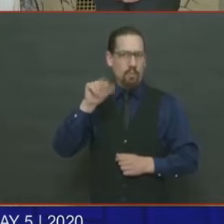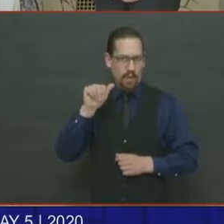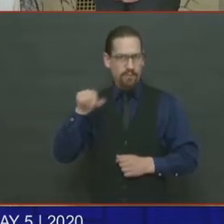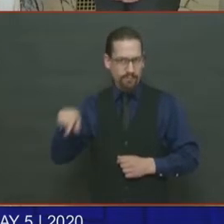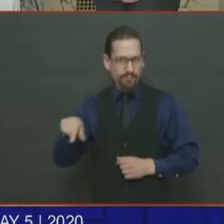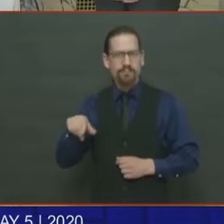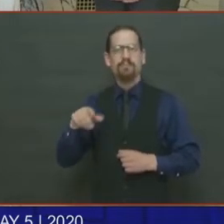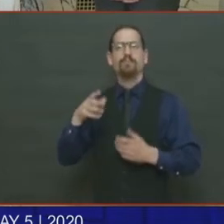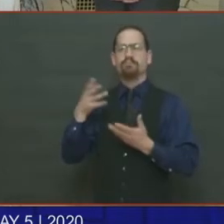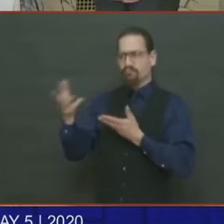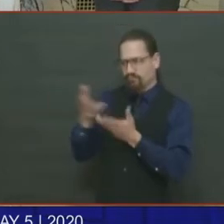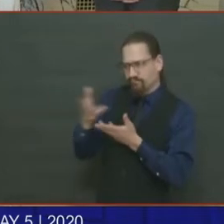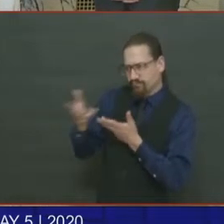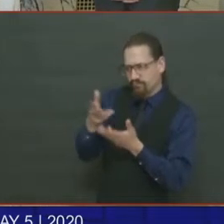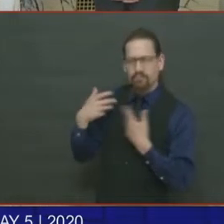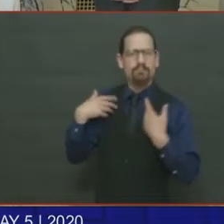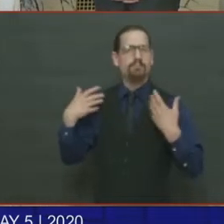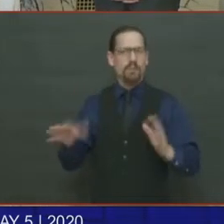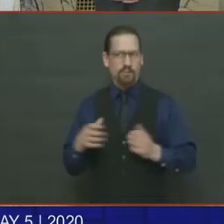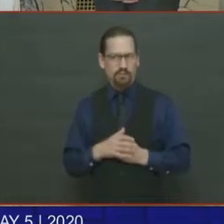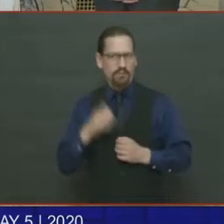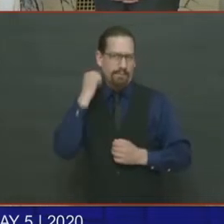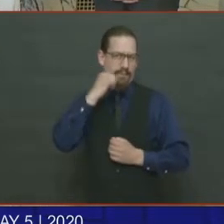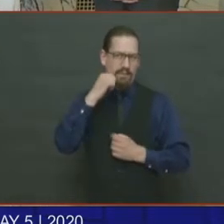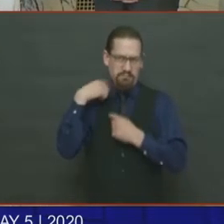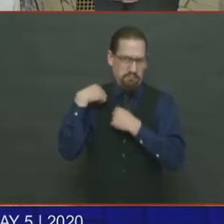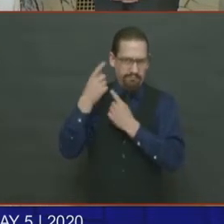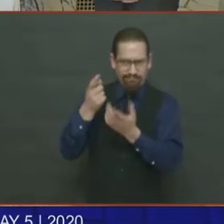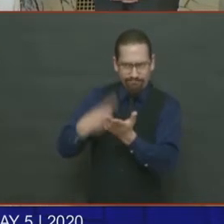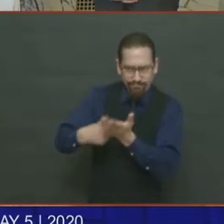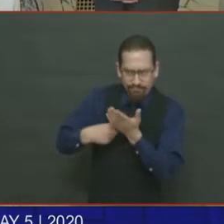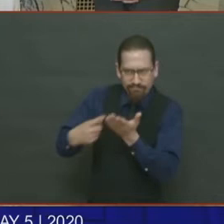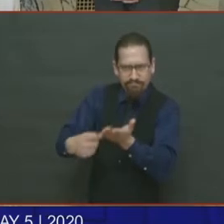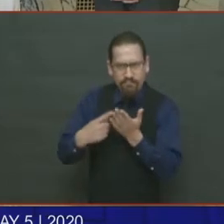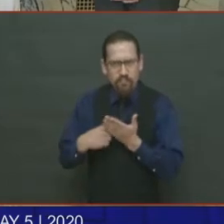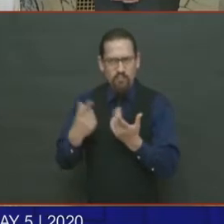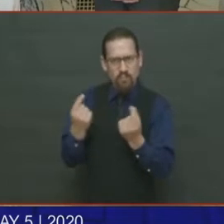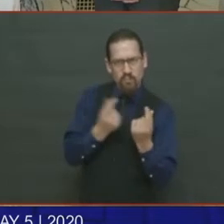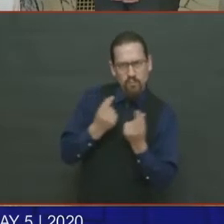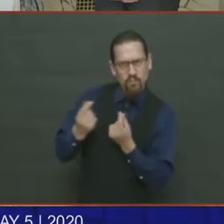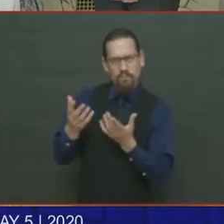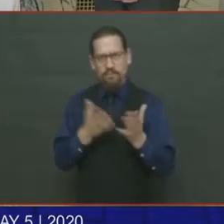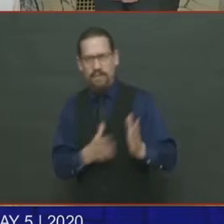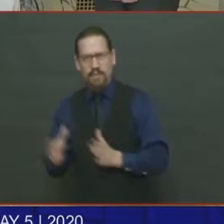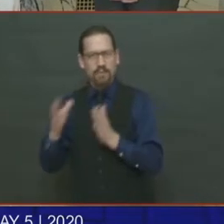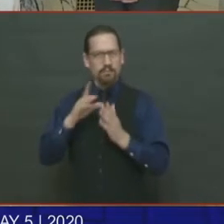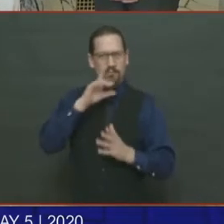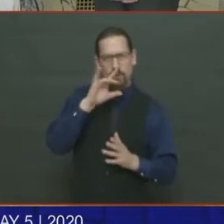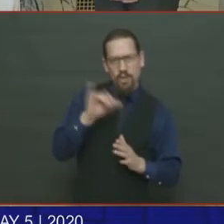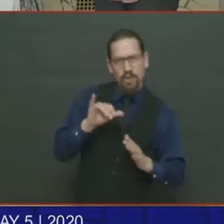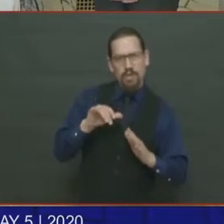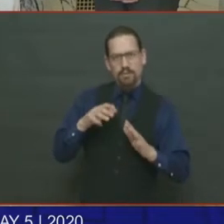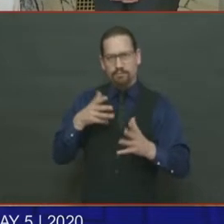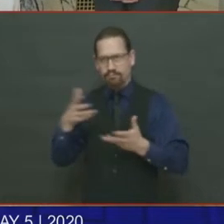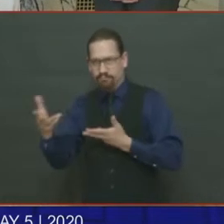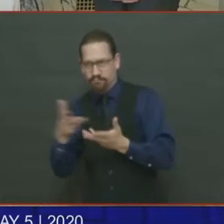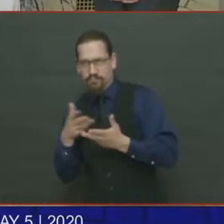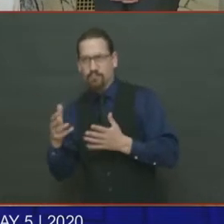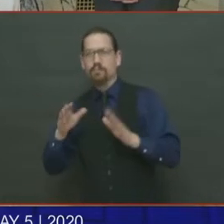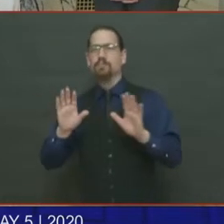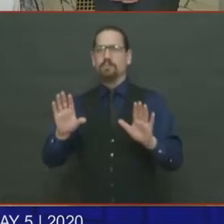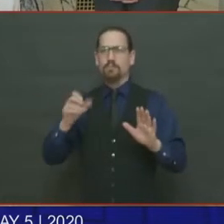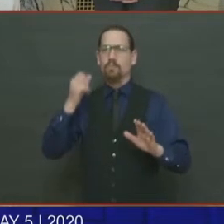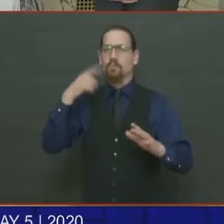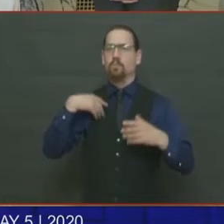every day. On the one hand, I'd like to see uniformity across the state.